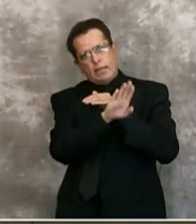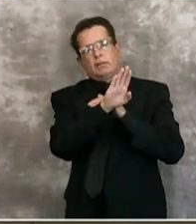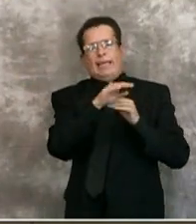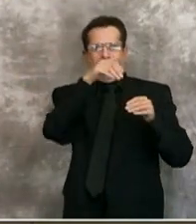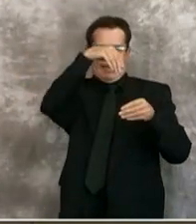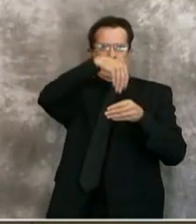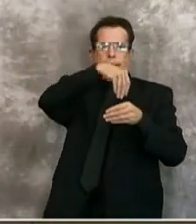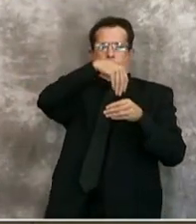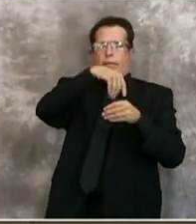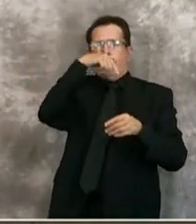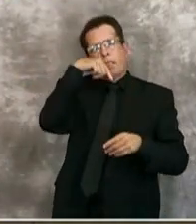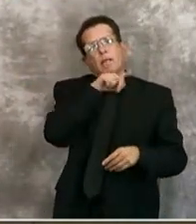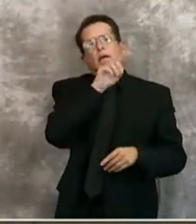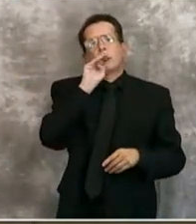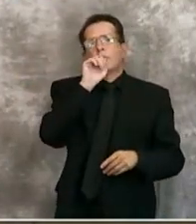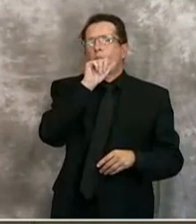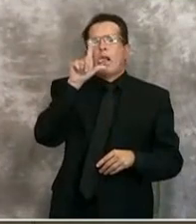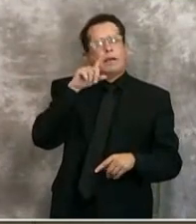from inside.